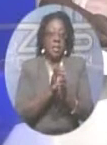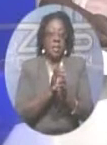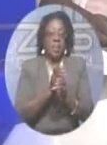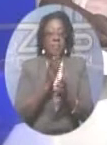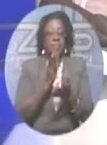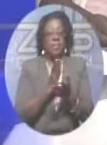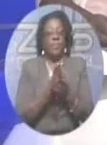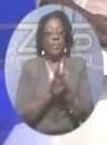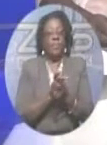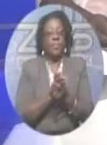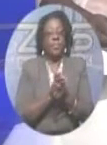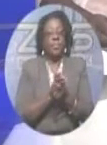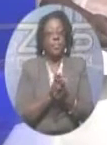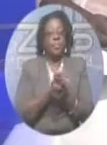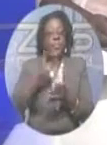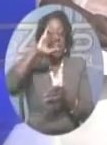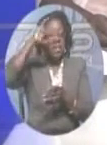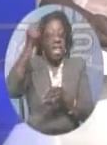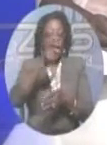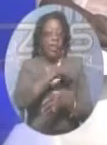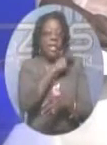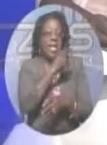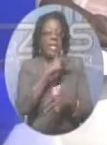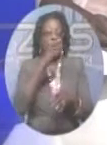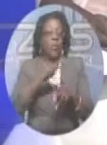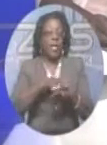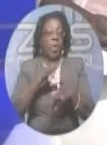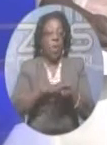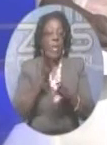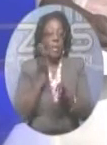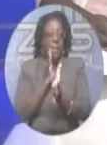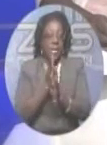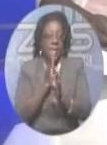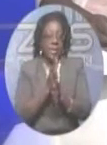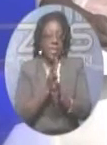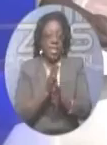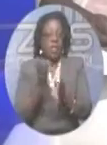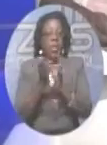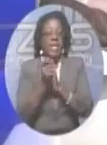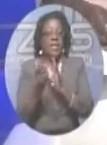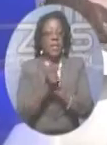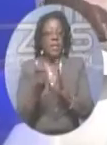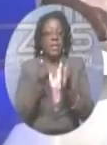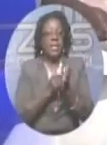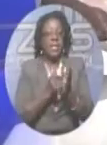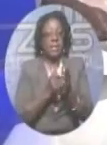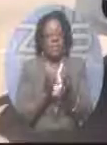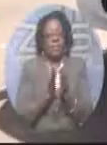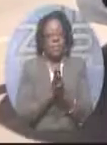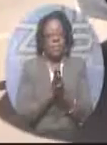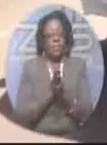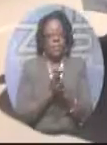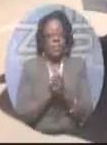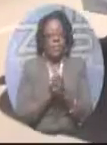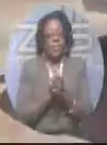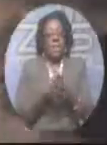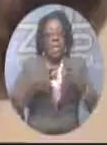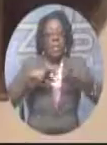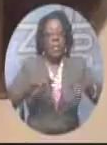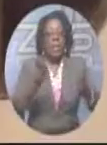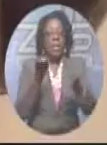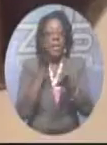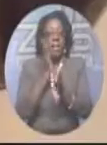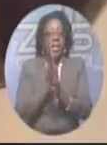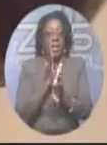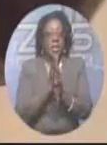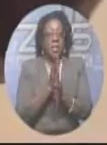greatest threat. Now, our Jared Higgs went undercover to take in the experience for himself. The public bus,